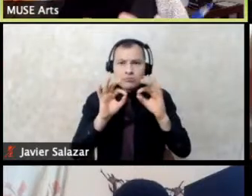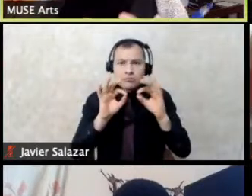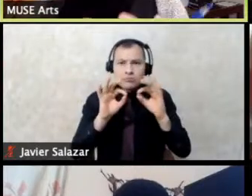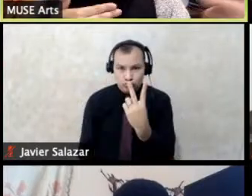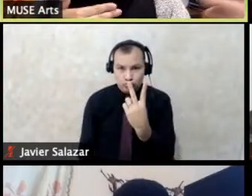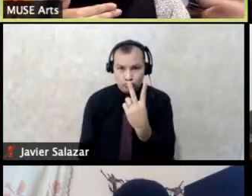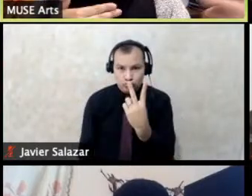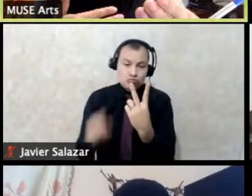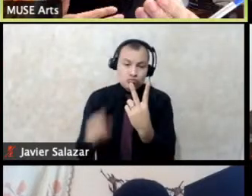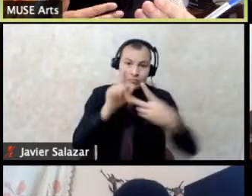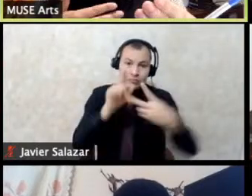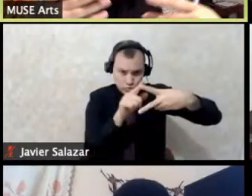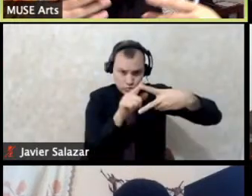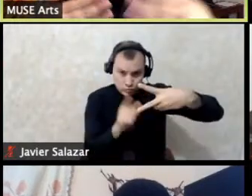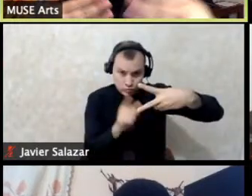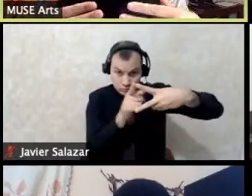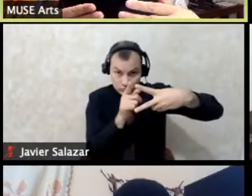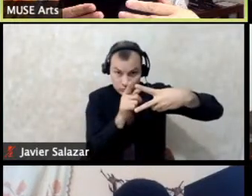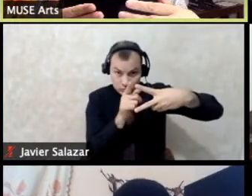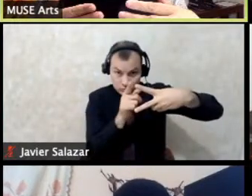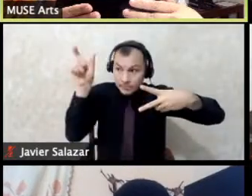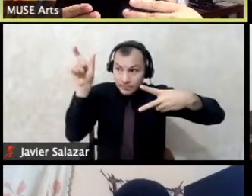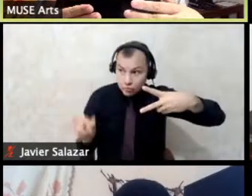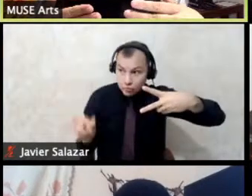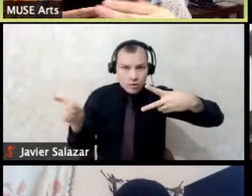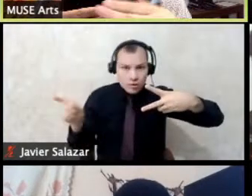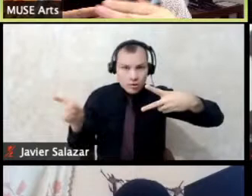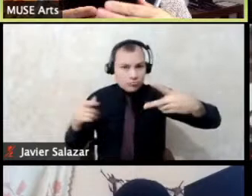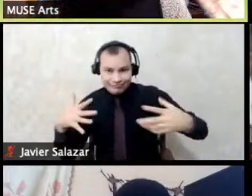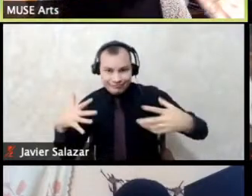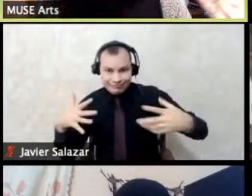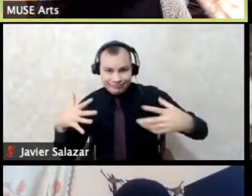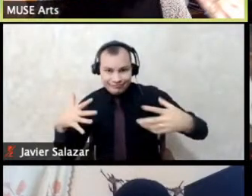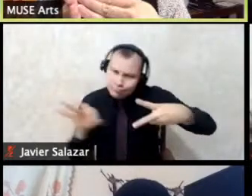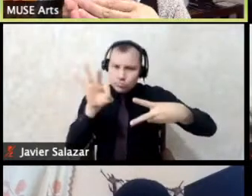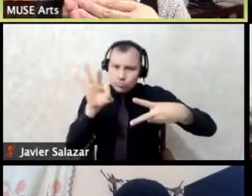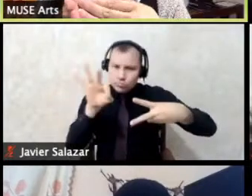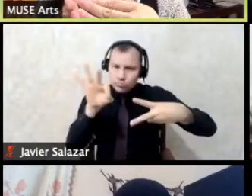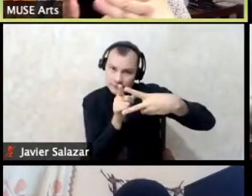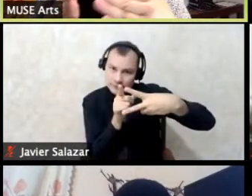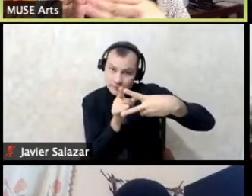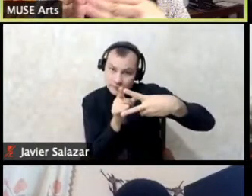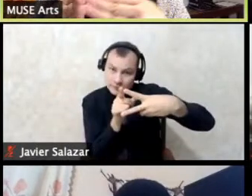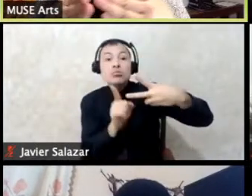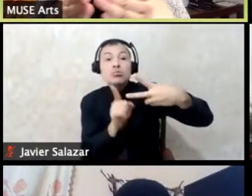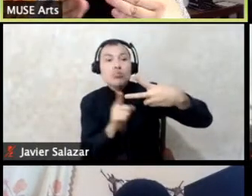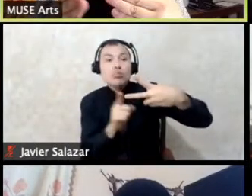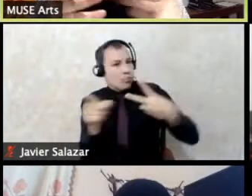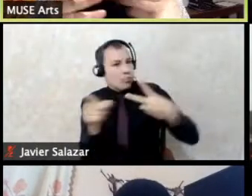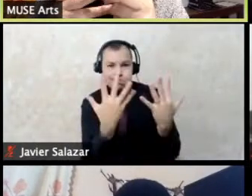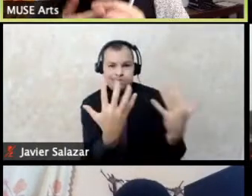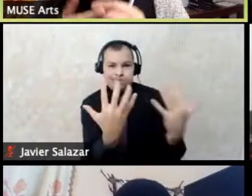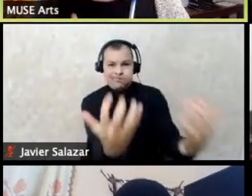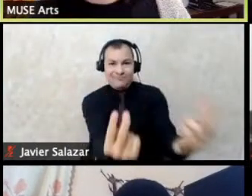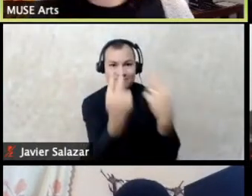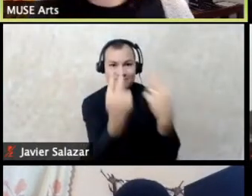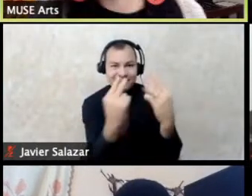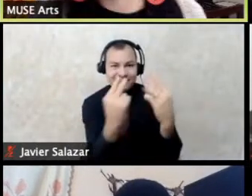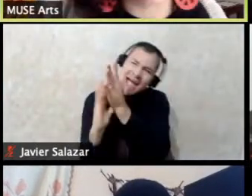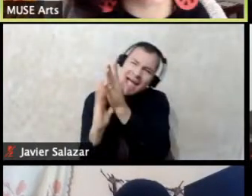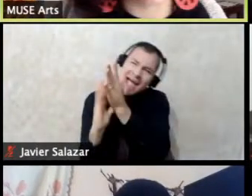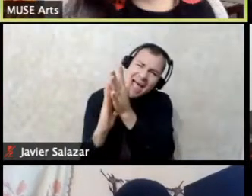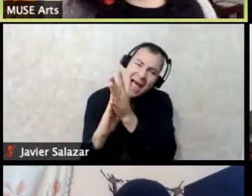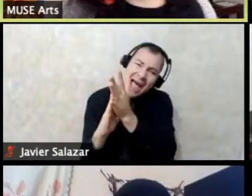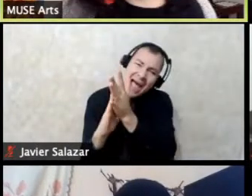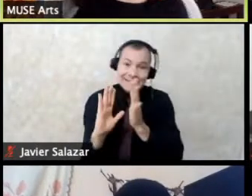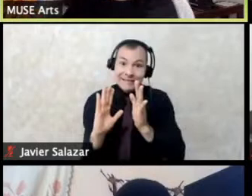audiencia. Cuando COVID nos golpeó, nos quitó una de esas partes fundamentales, que es la